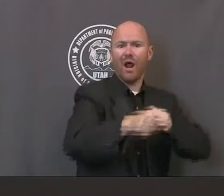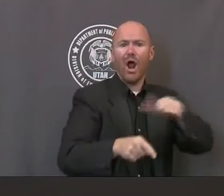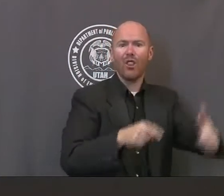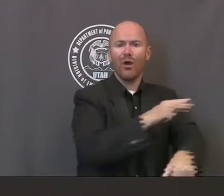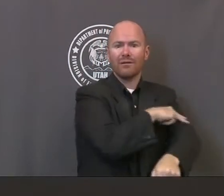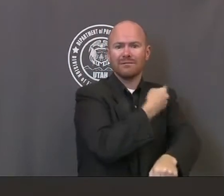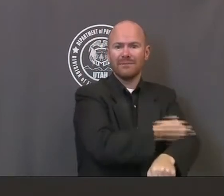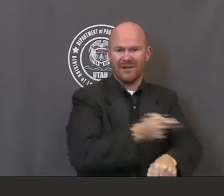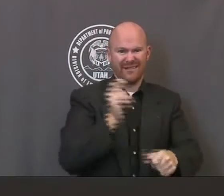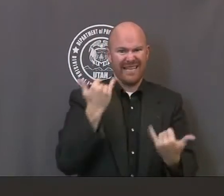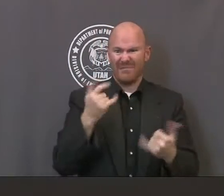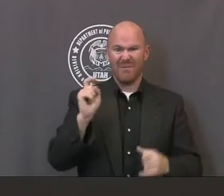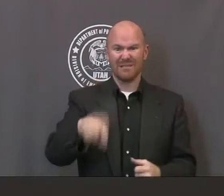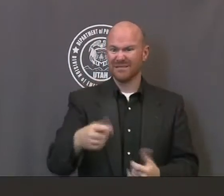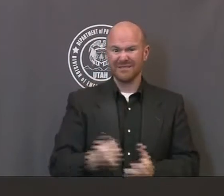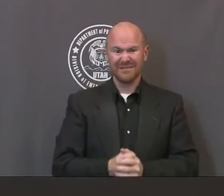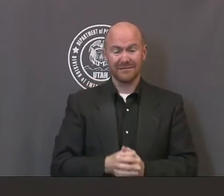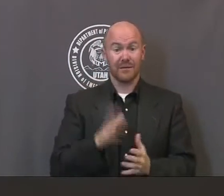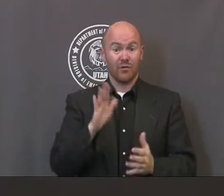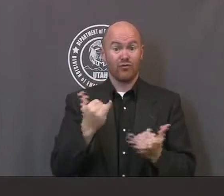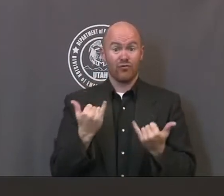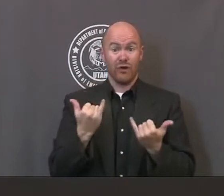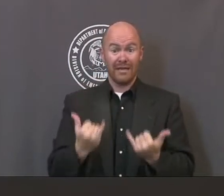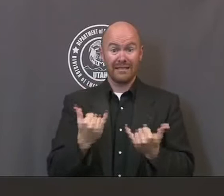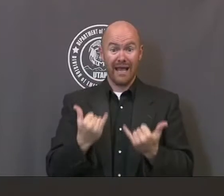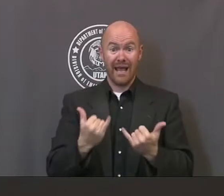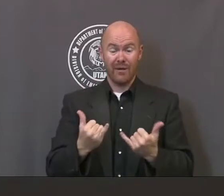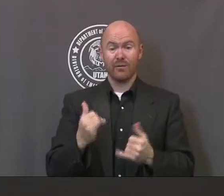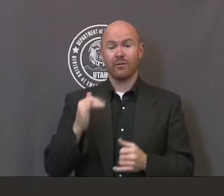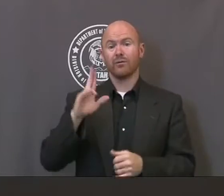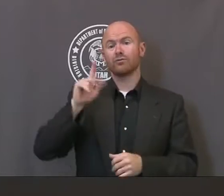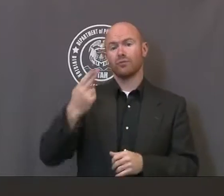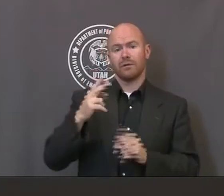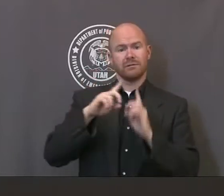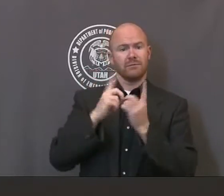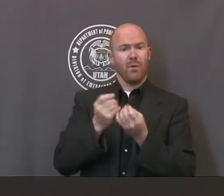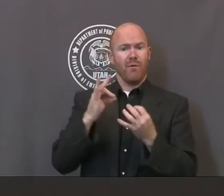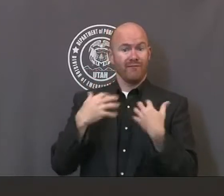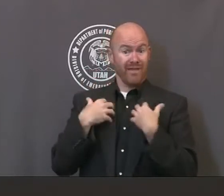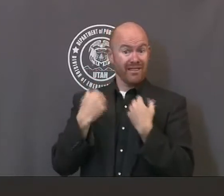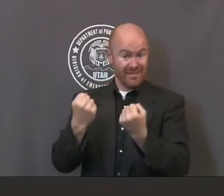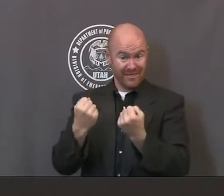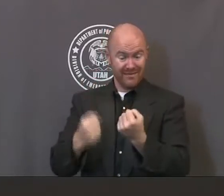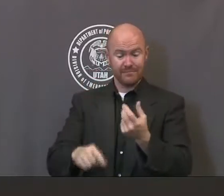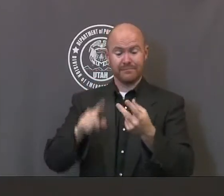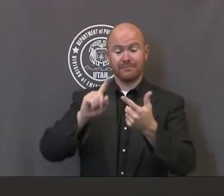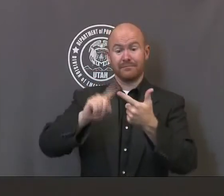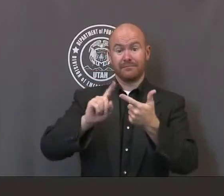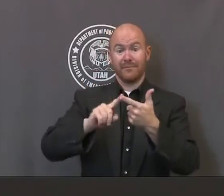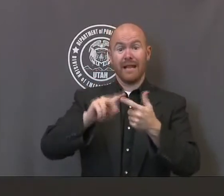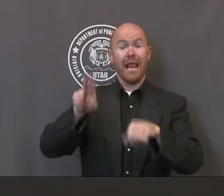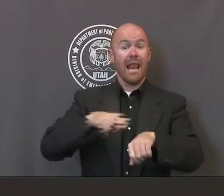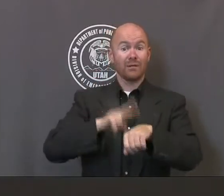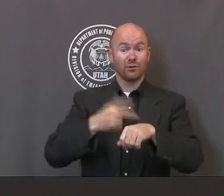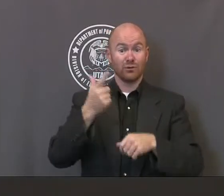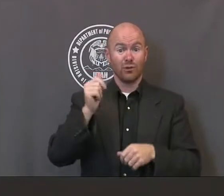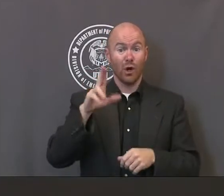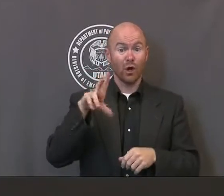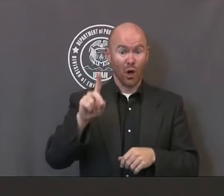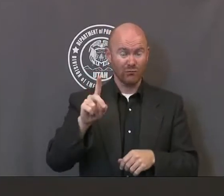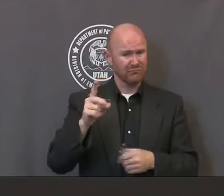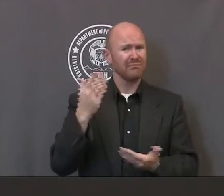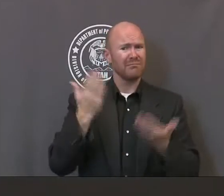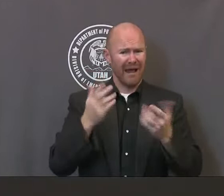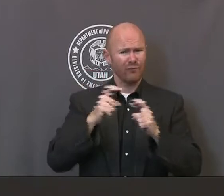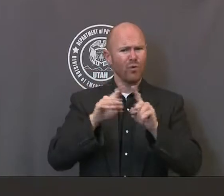needs. At this very moment, our Utah Department of Health and the National Guard are on standby to open up a